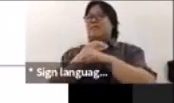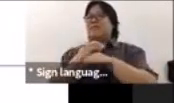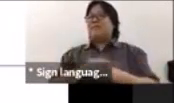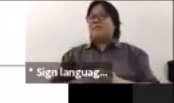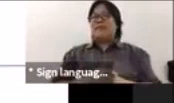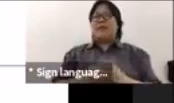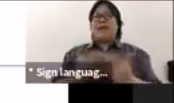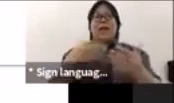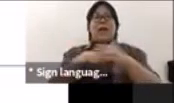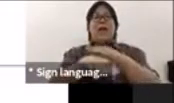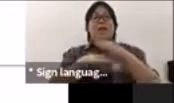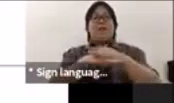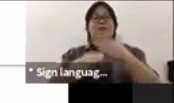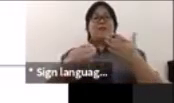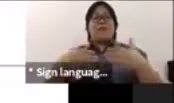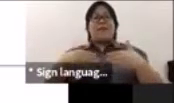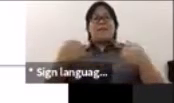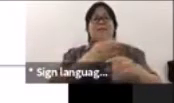to healthcare services.